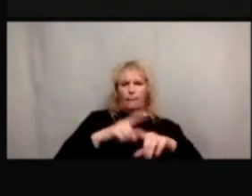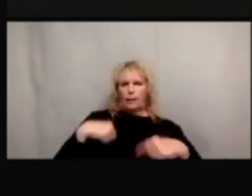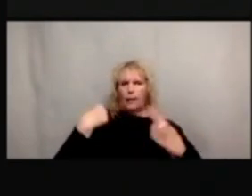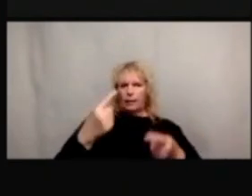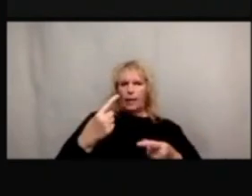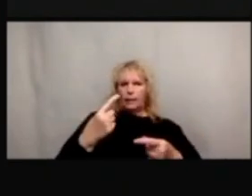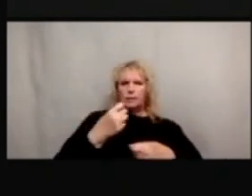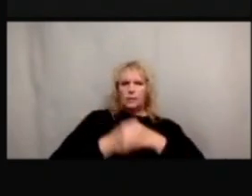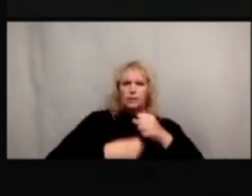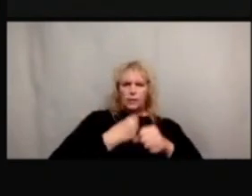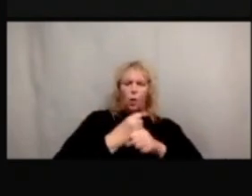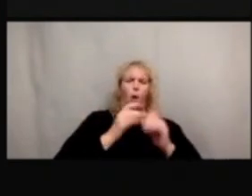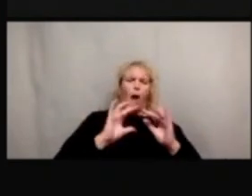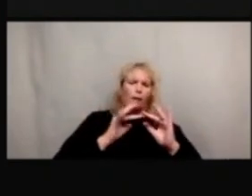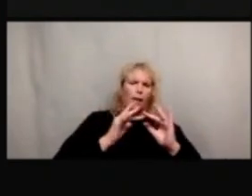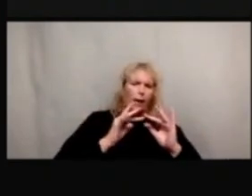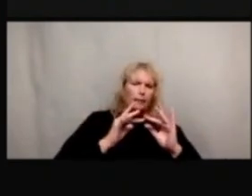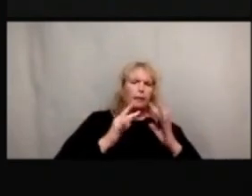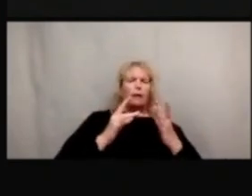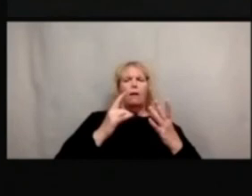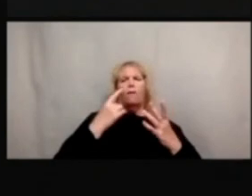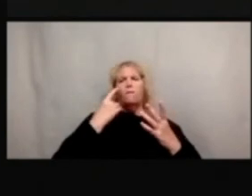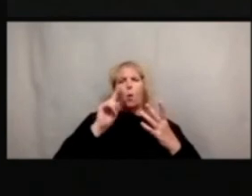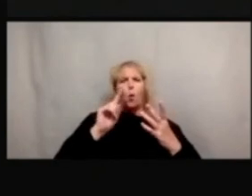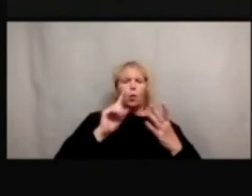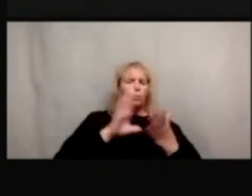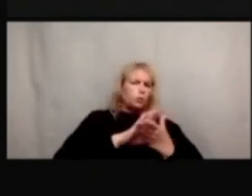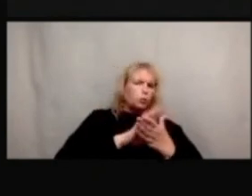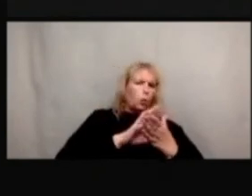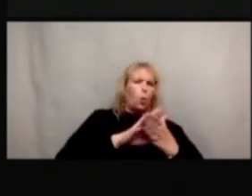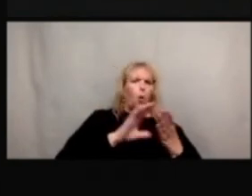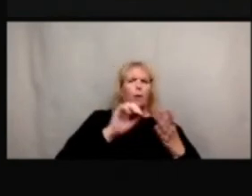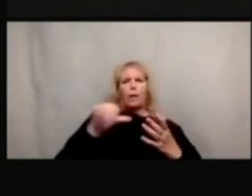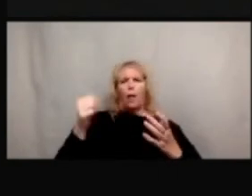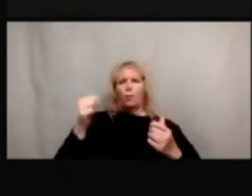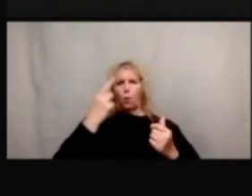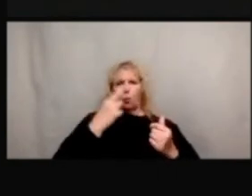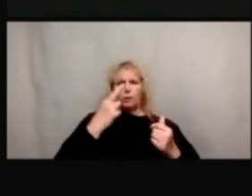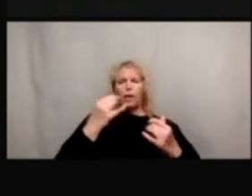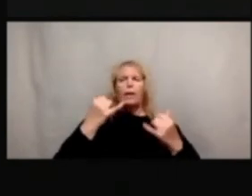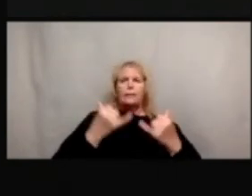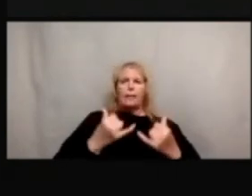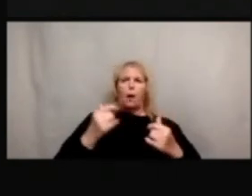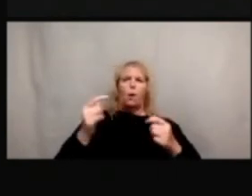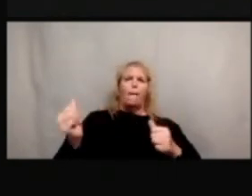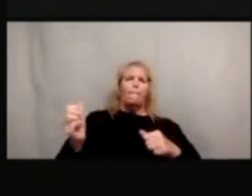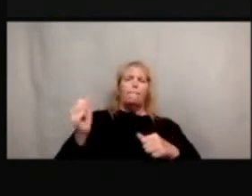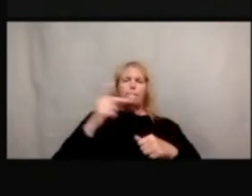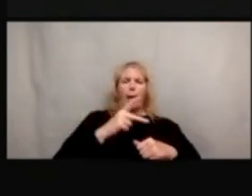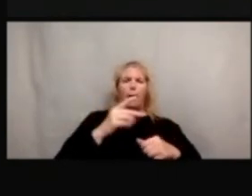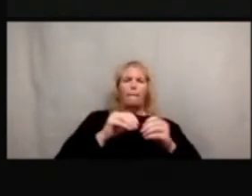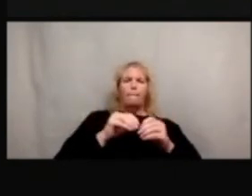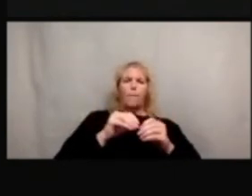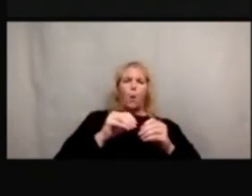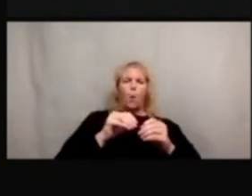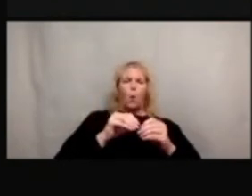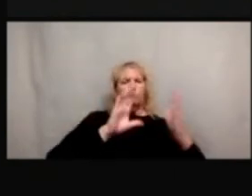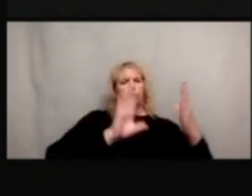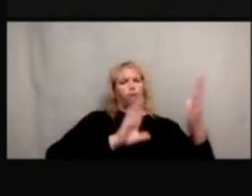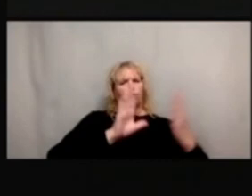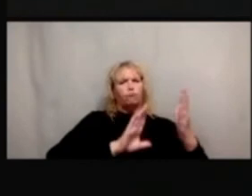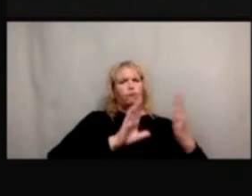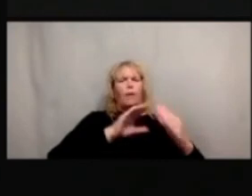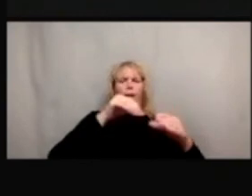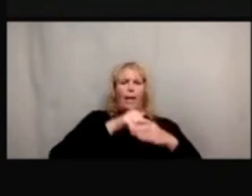online, both for education and other reasons. As they come back and are doing more in person, is